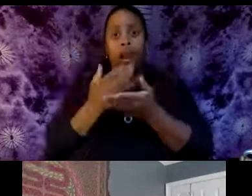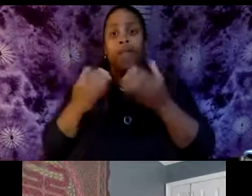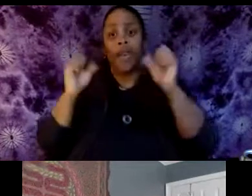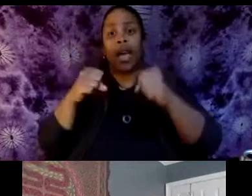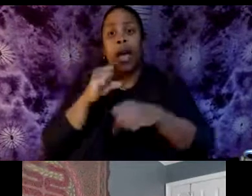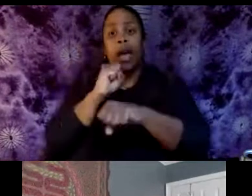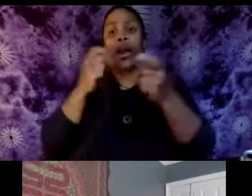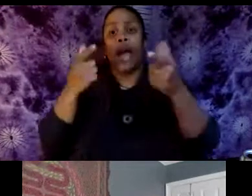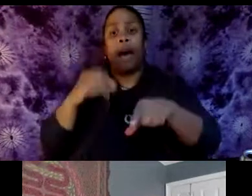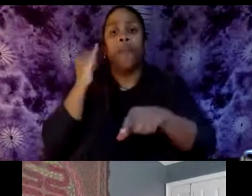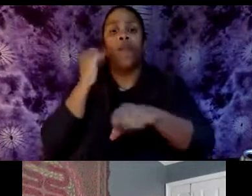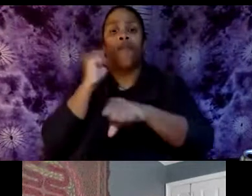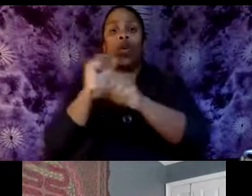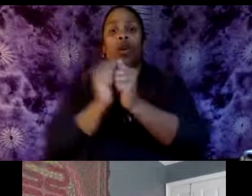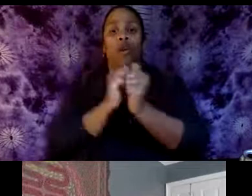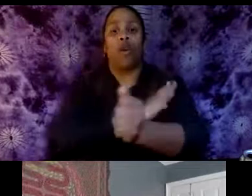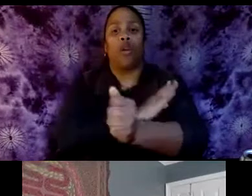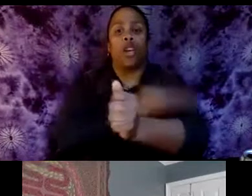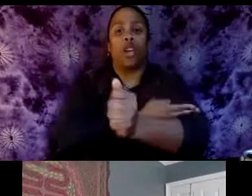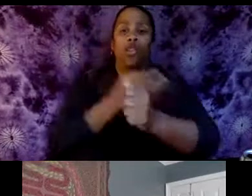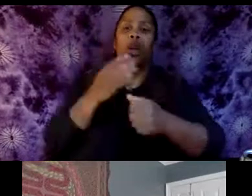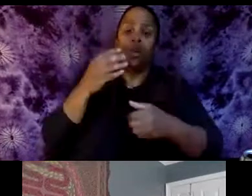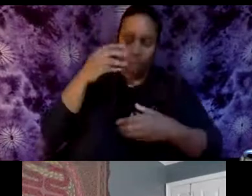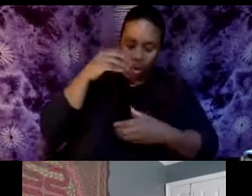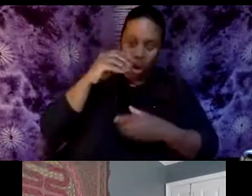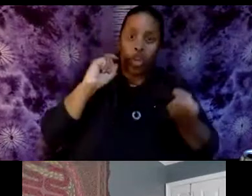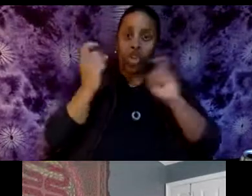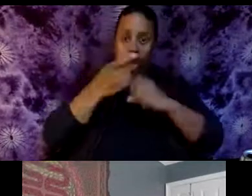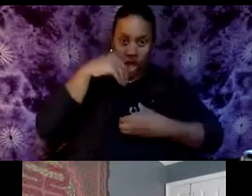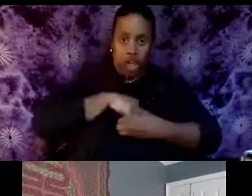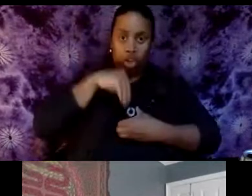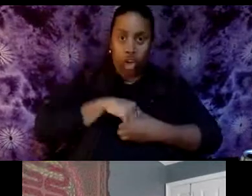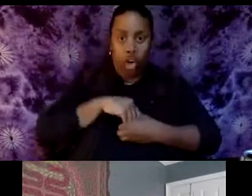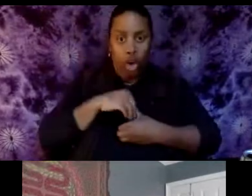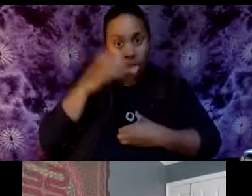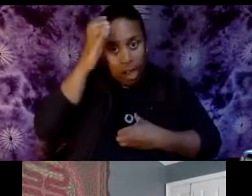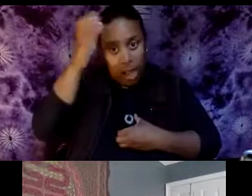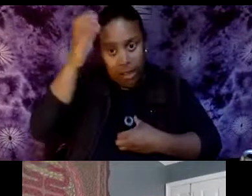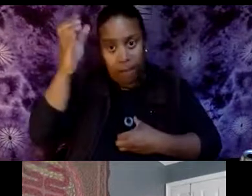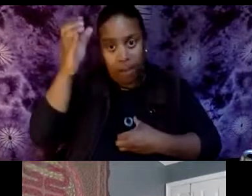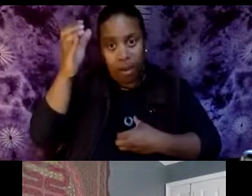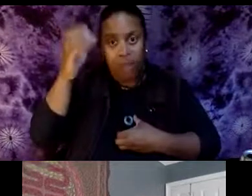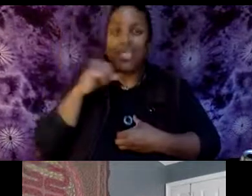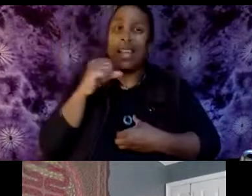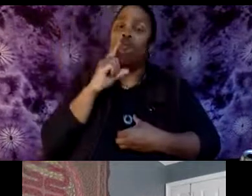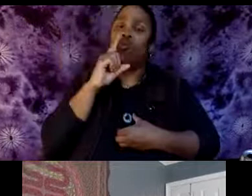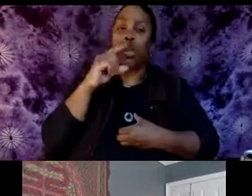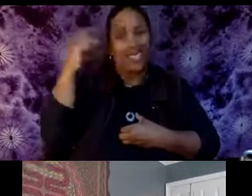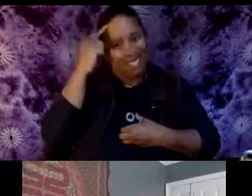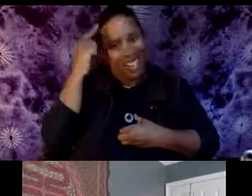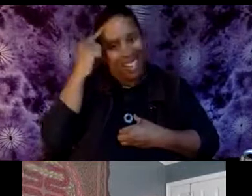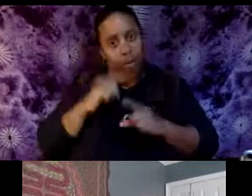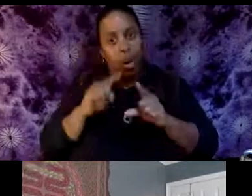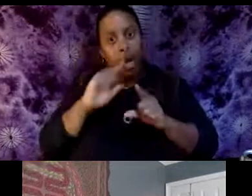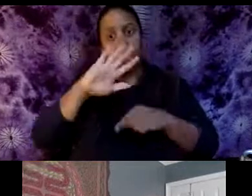just FYI, if you change your internal concepts and so forth, but it really is, it's not just up here, but it's your energy. It's